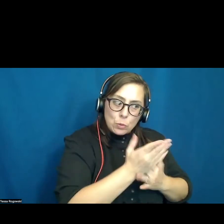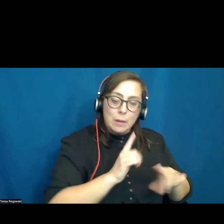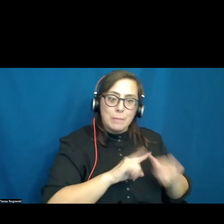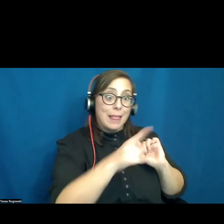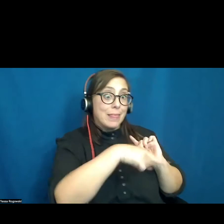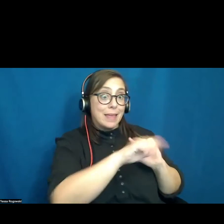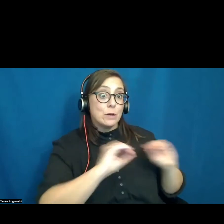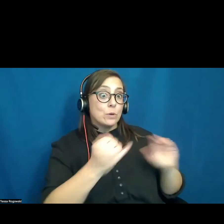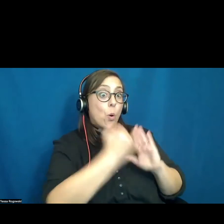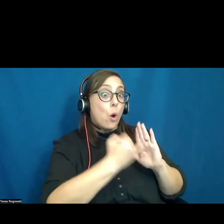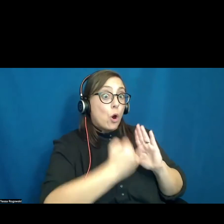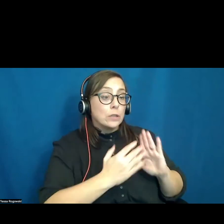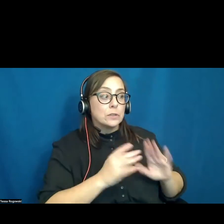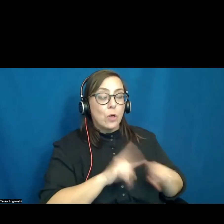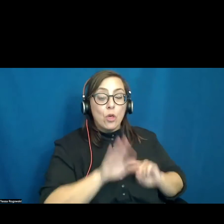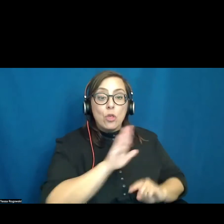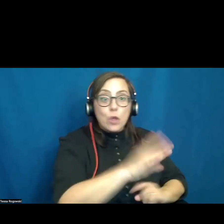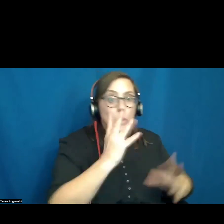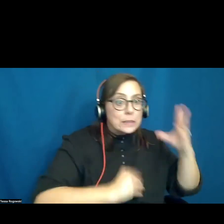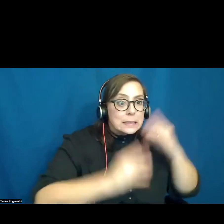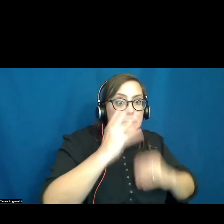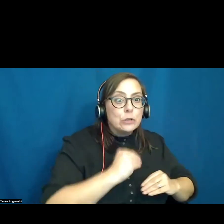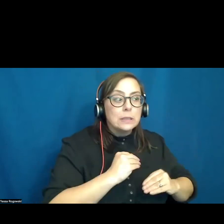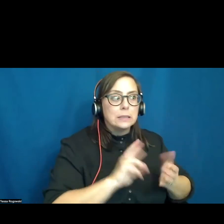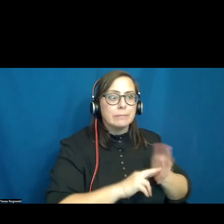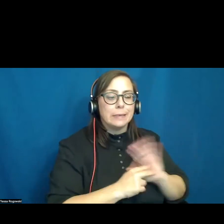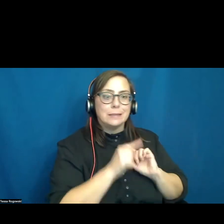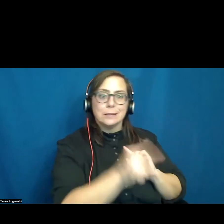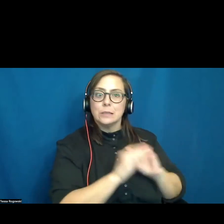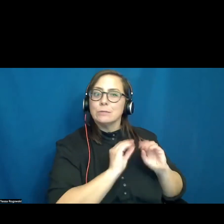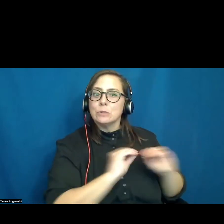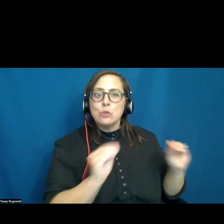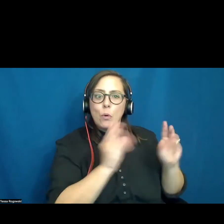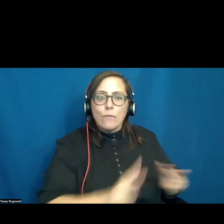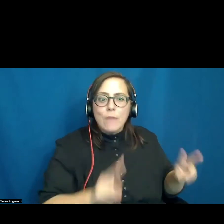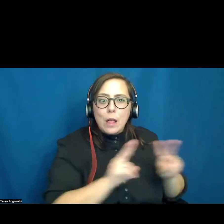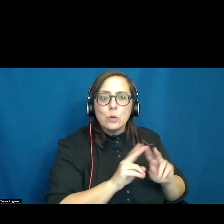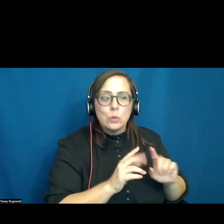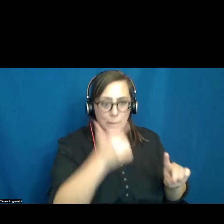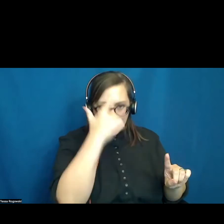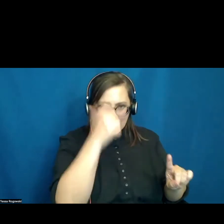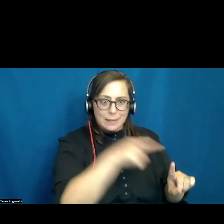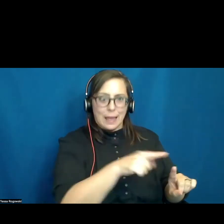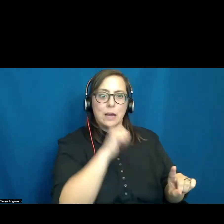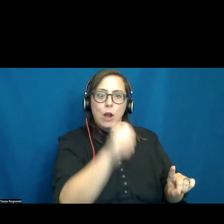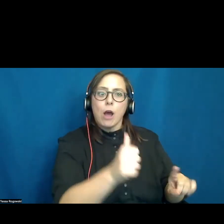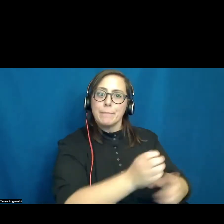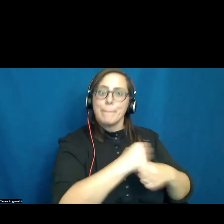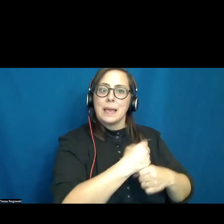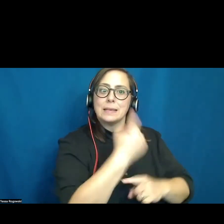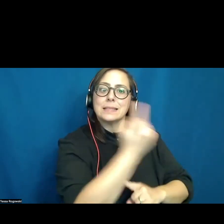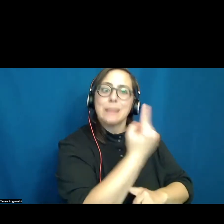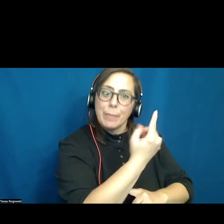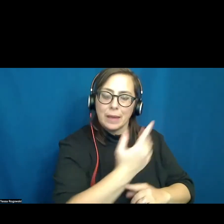Their journey is like devoid of value if they're not producing something. So it sort of gets trapped in, I think,